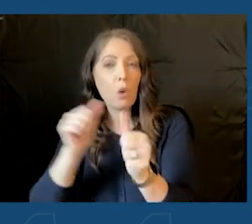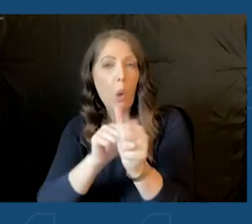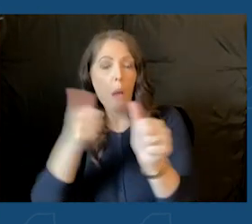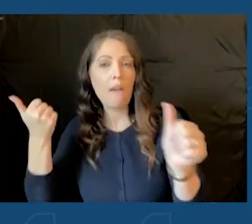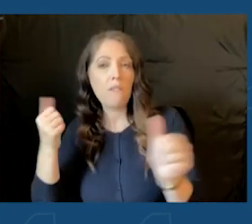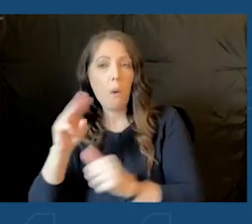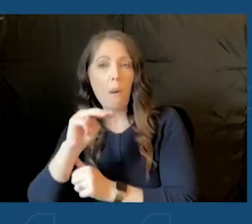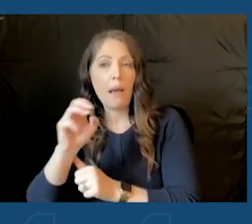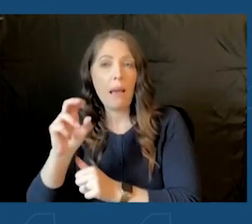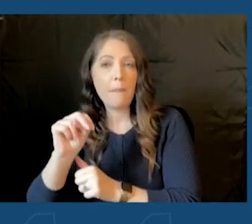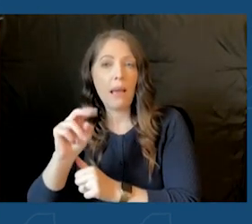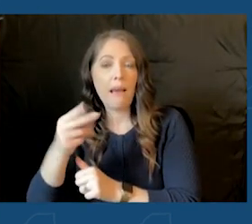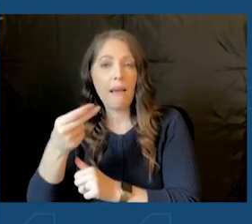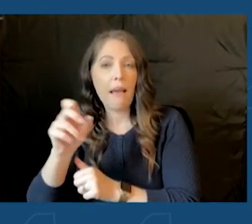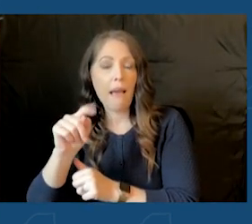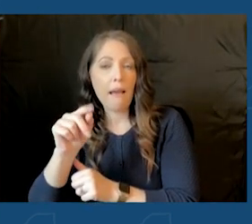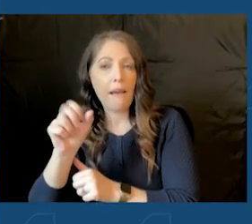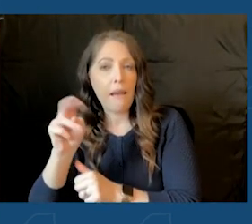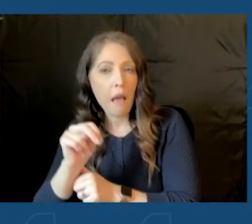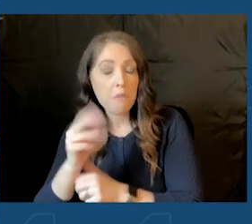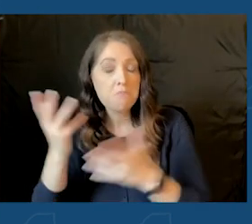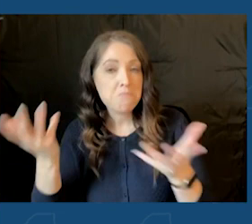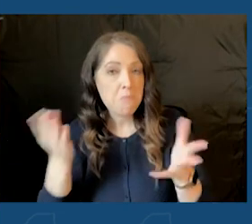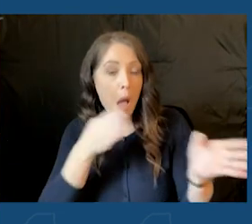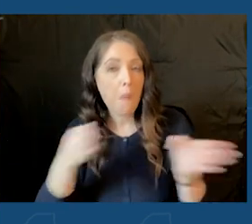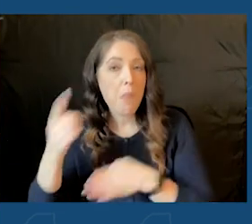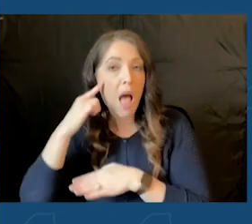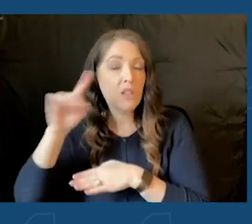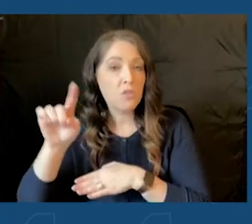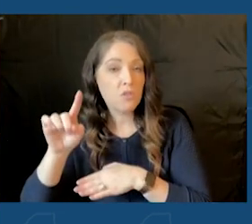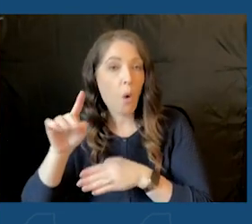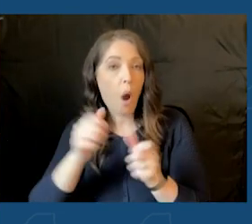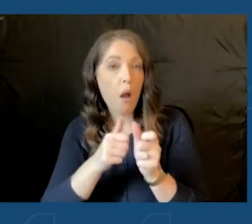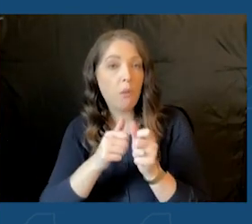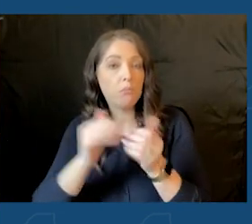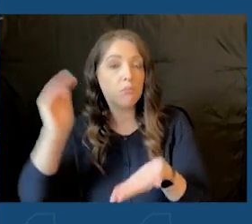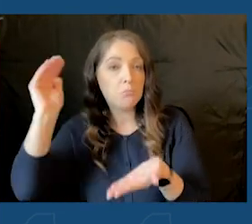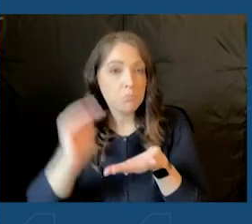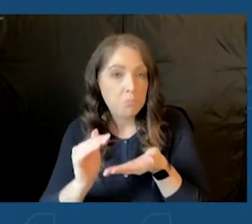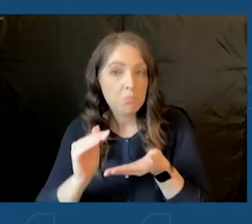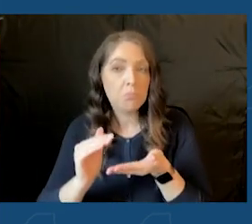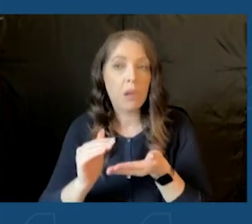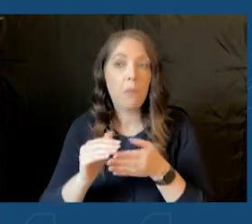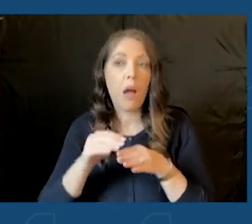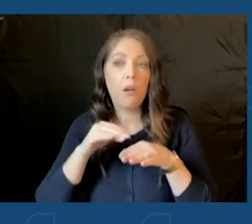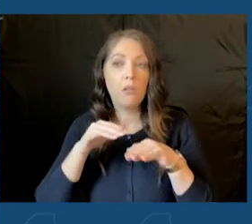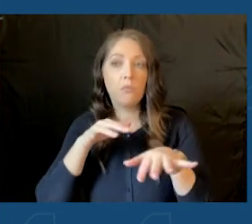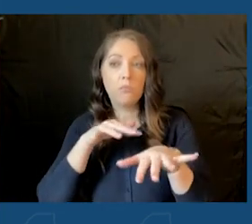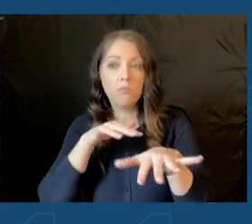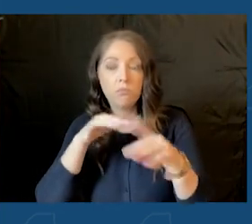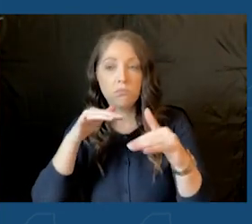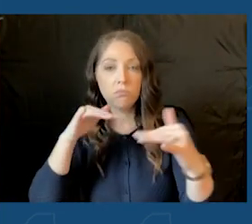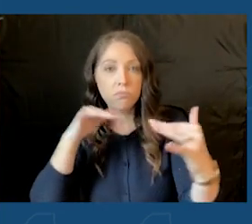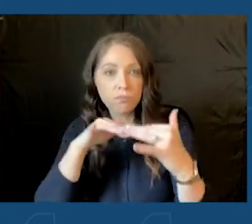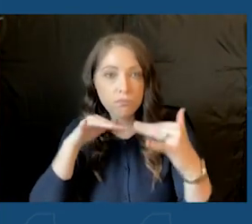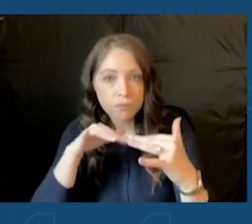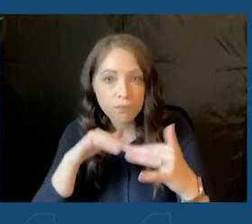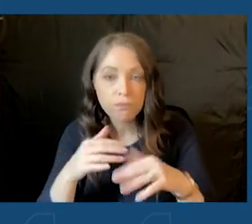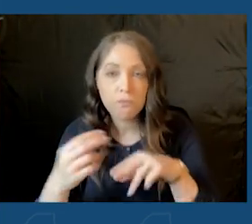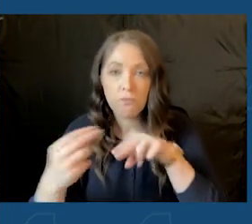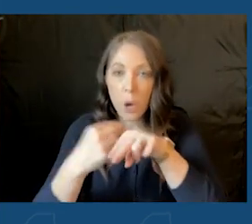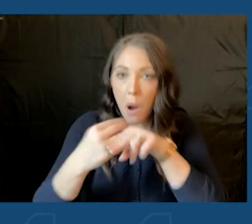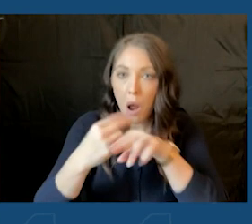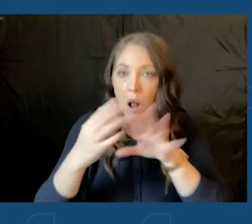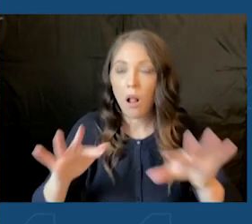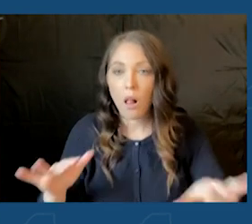altogether. Any plans to alleviate congestion in the Bronx? Absolutely. The reason that all those studies were done in the environmental assessment document